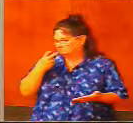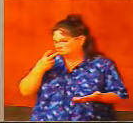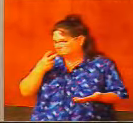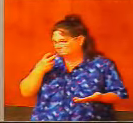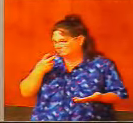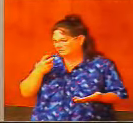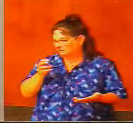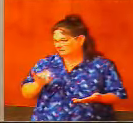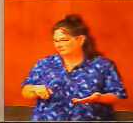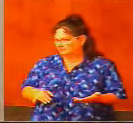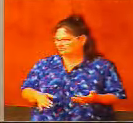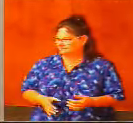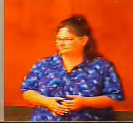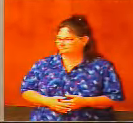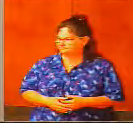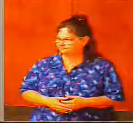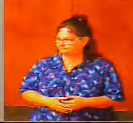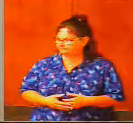did.